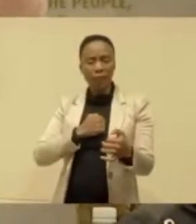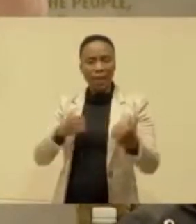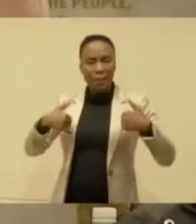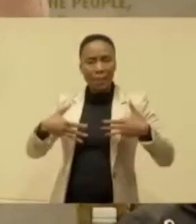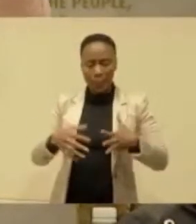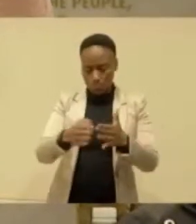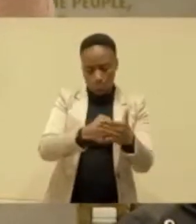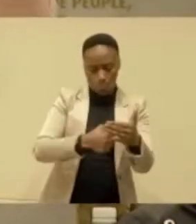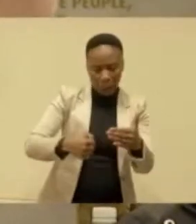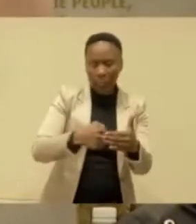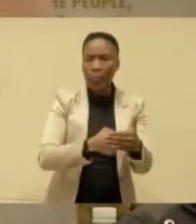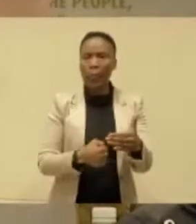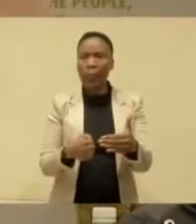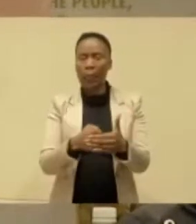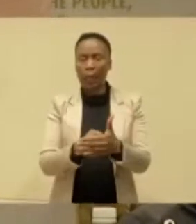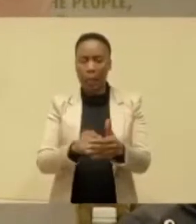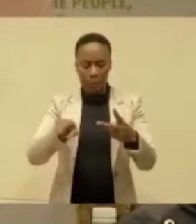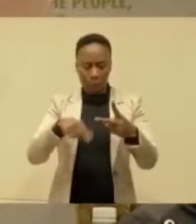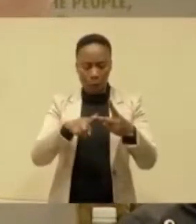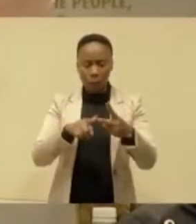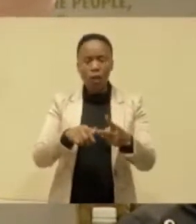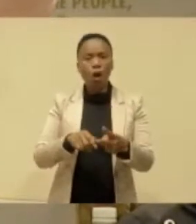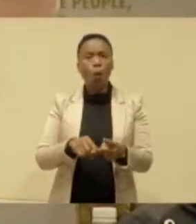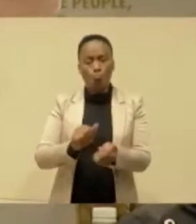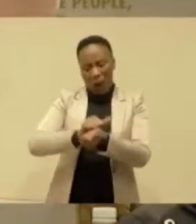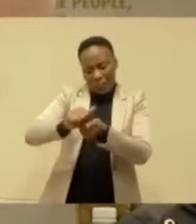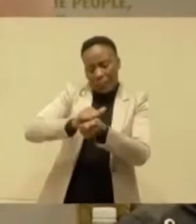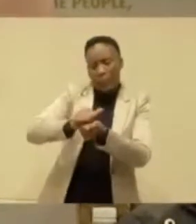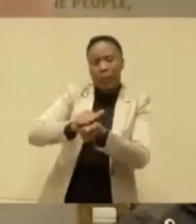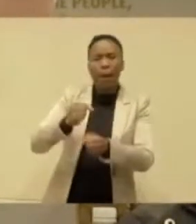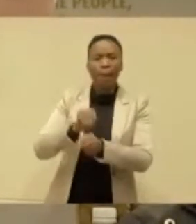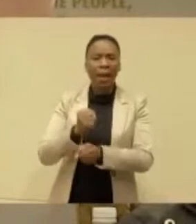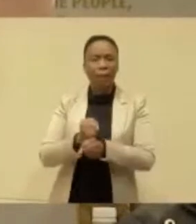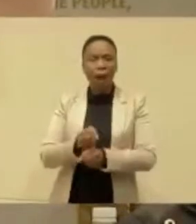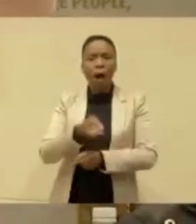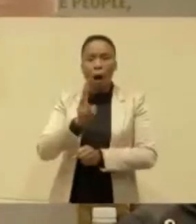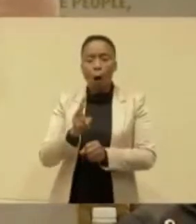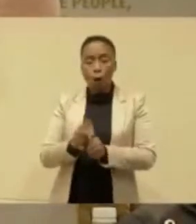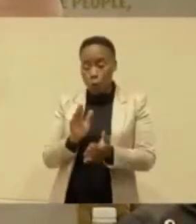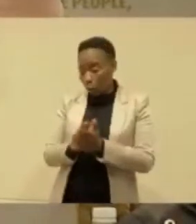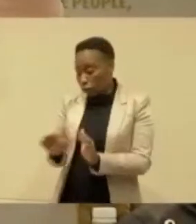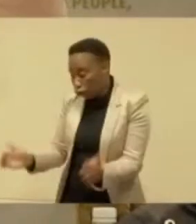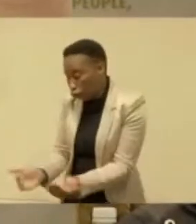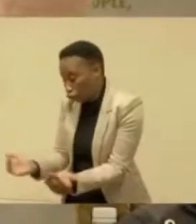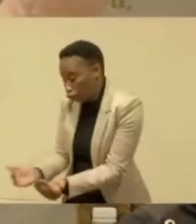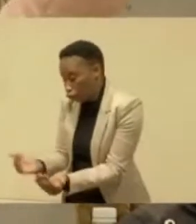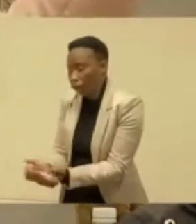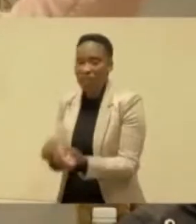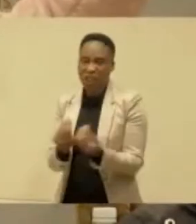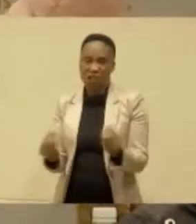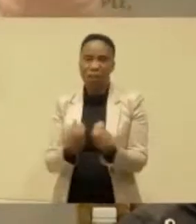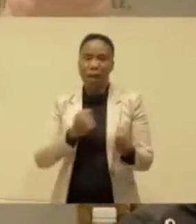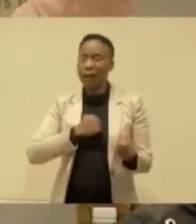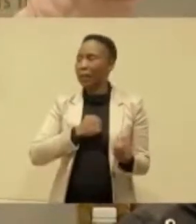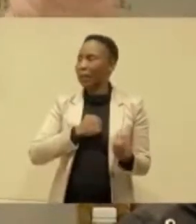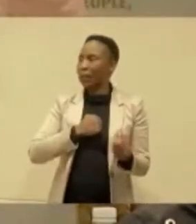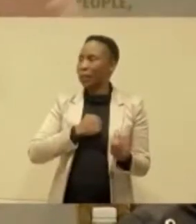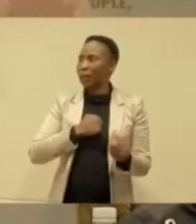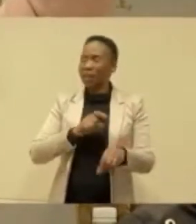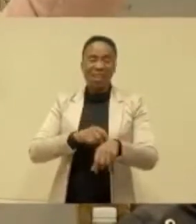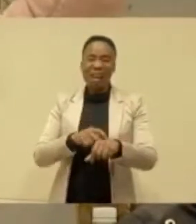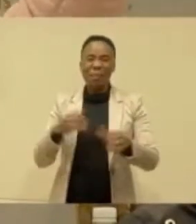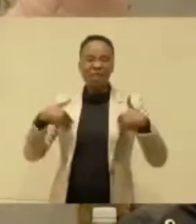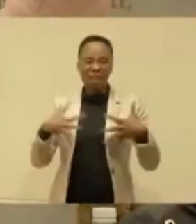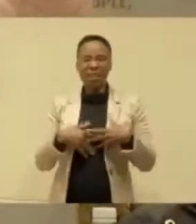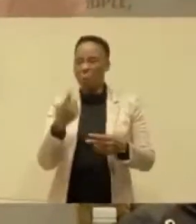cooking i must do the washing i must also tend to my children to my that's when i started i